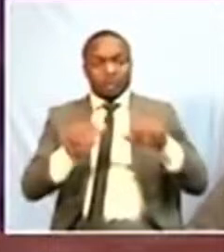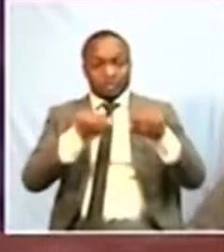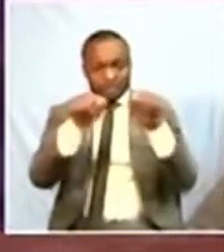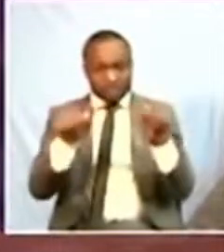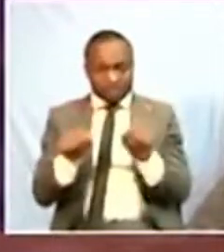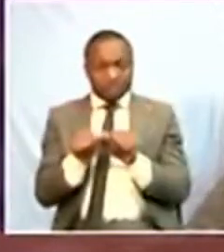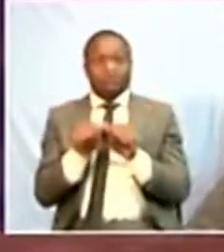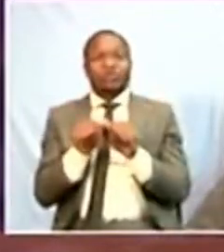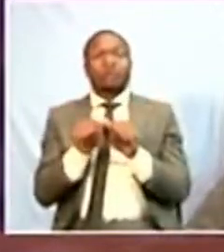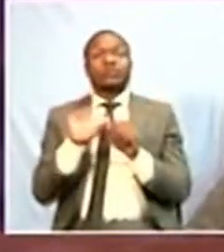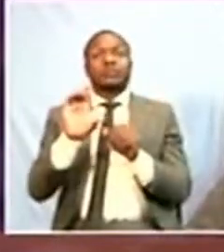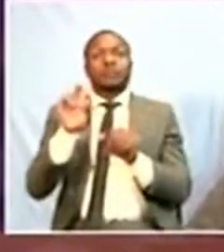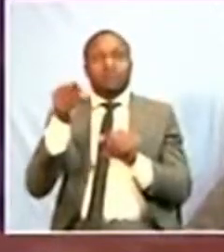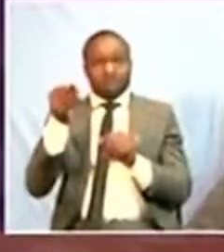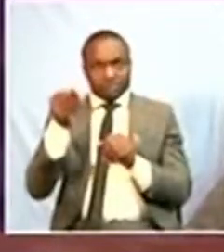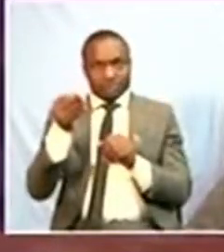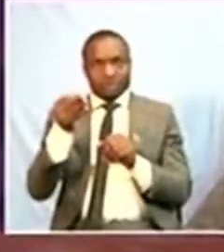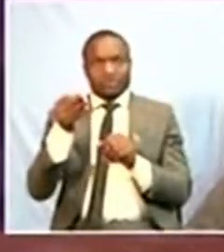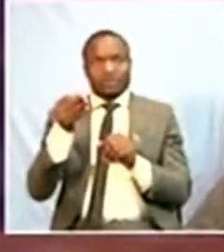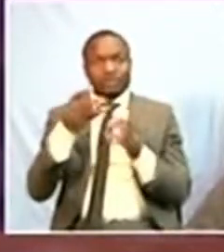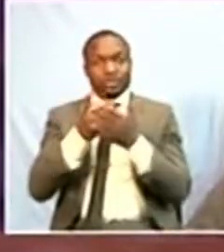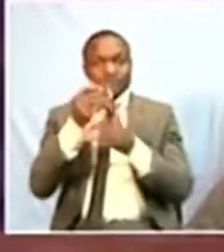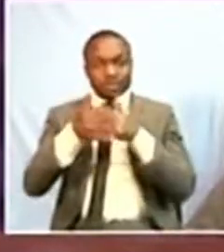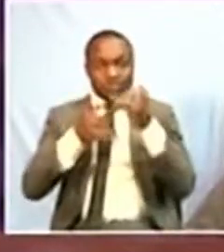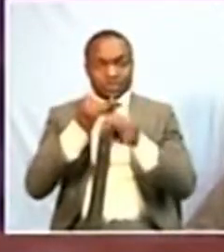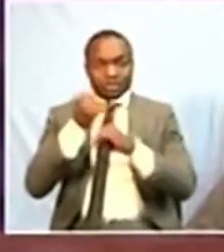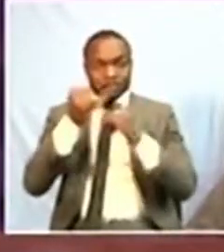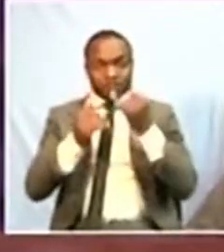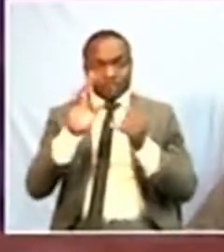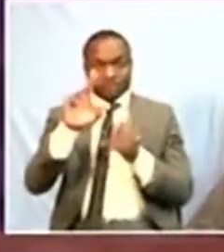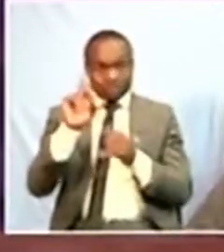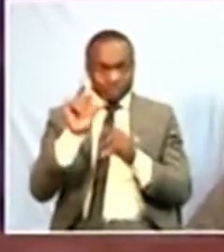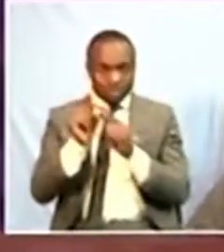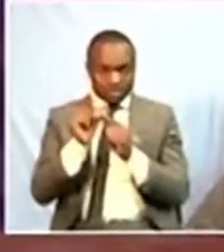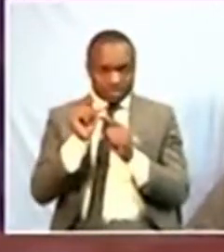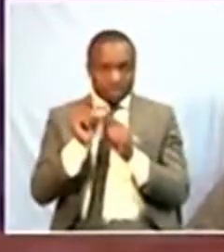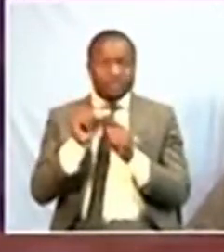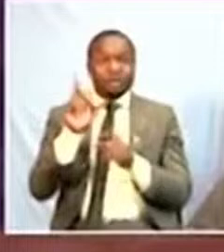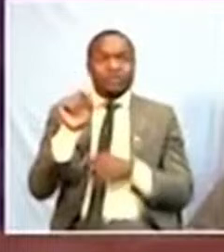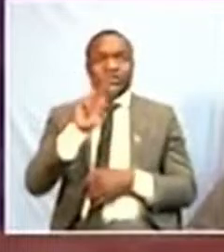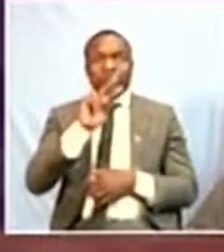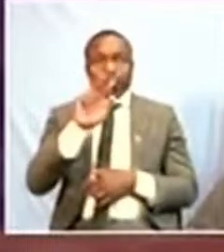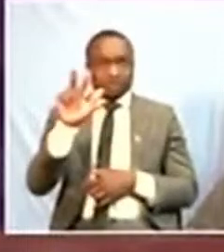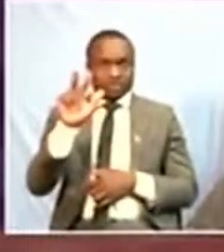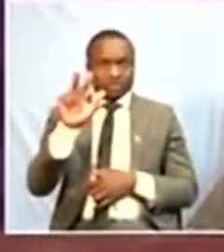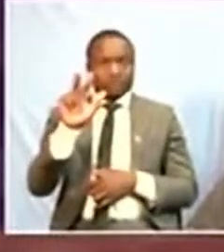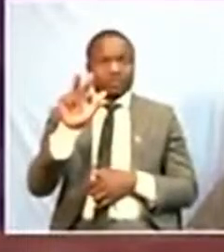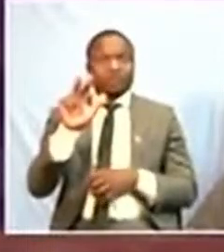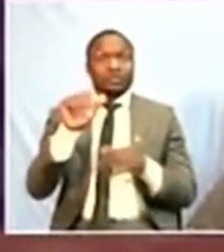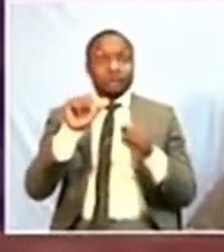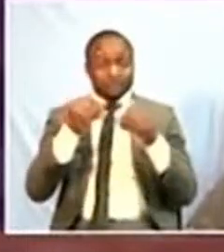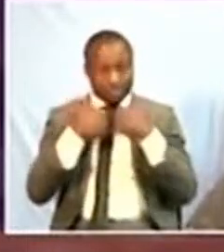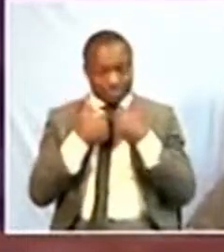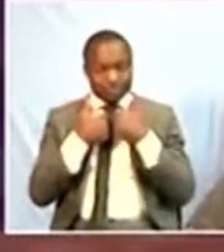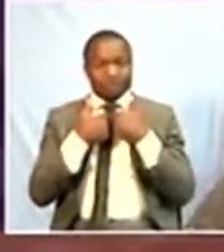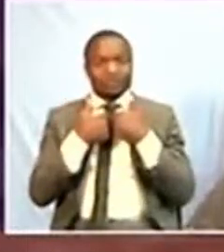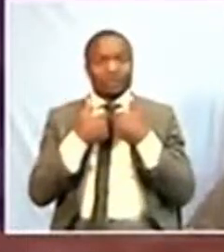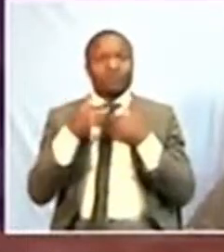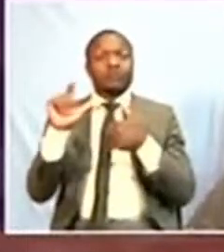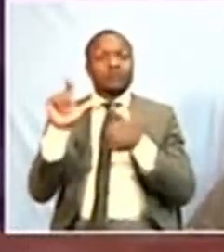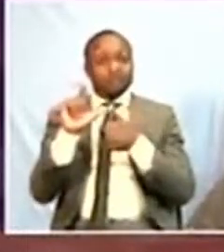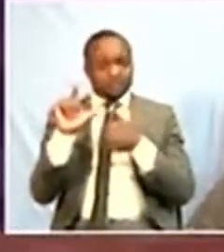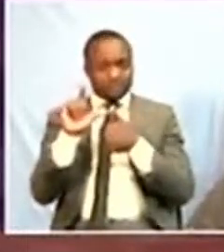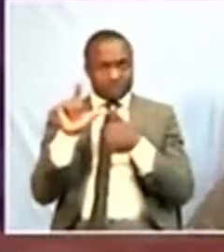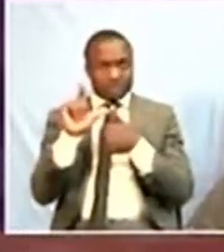the Constituency Development Fund for the financial year ended 31st December 2023. We still have